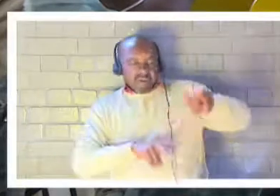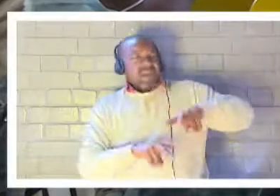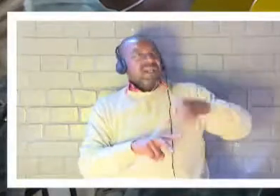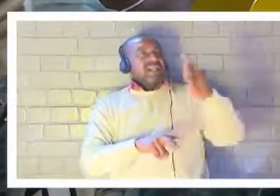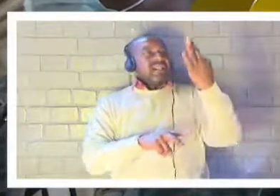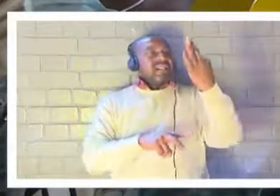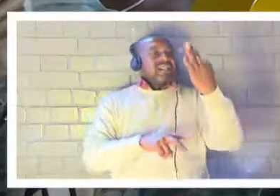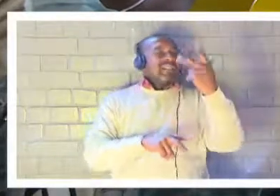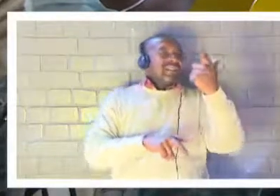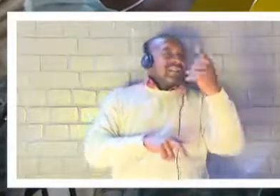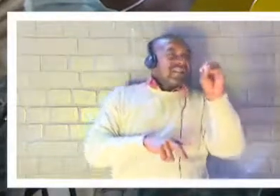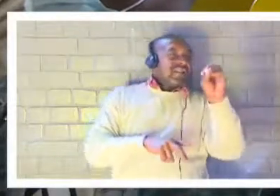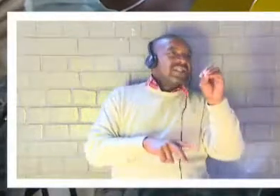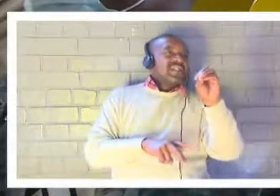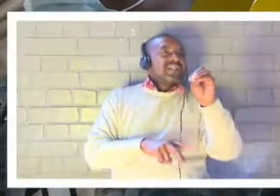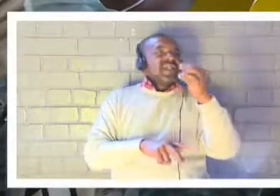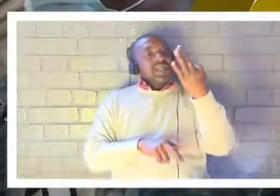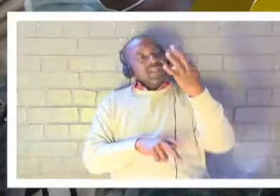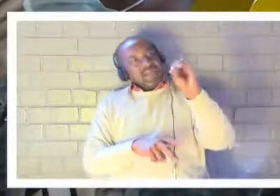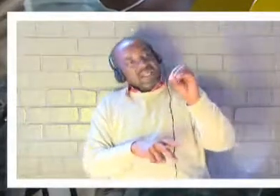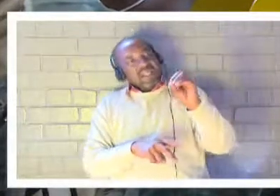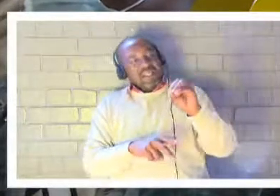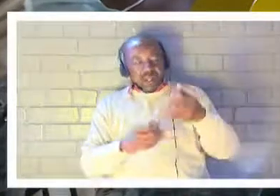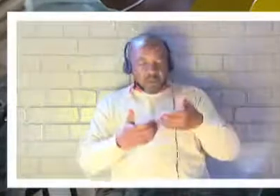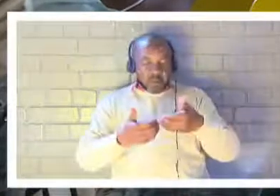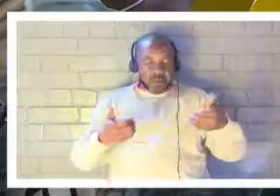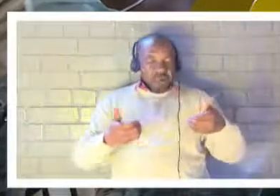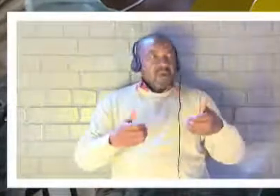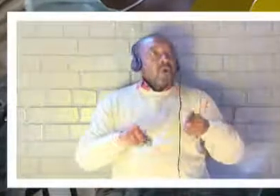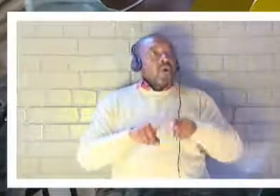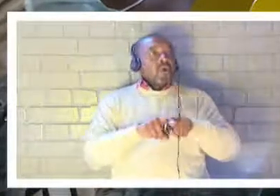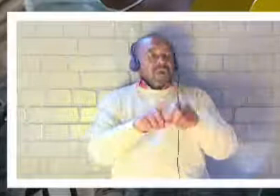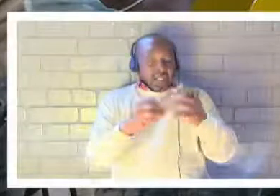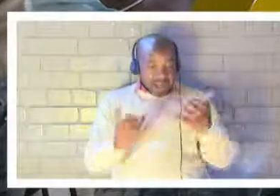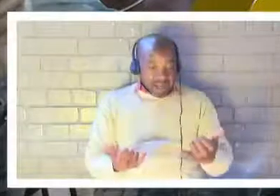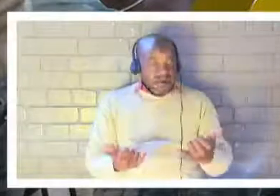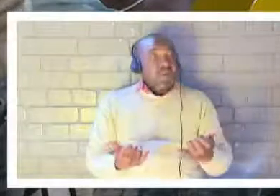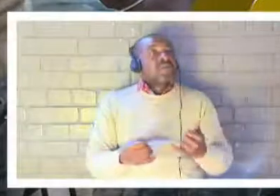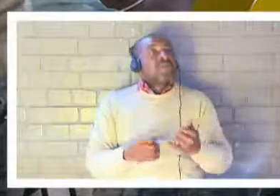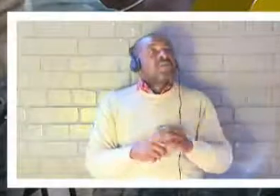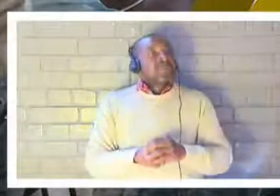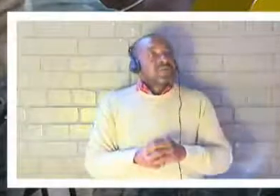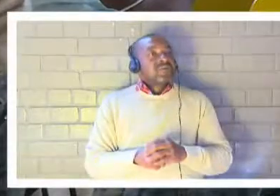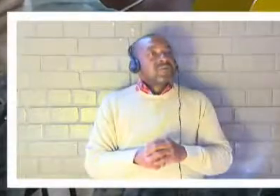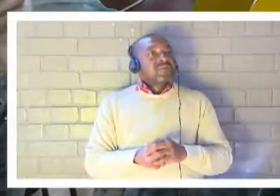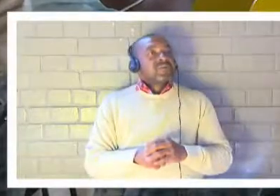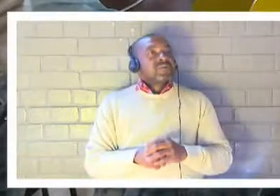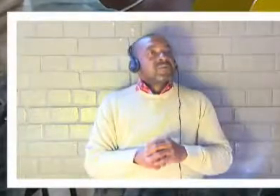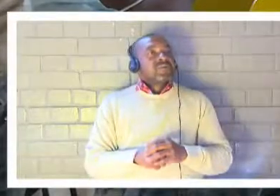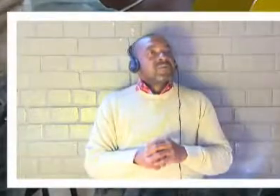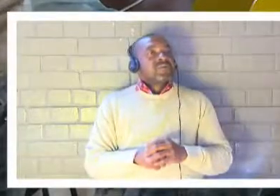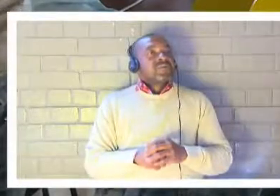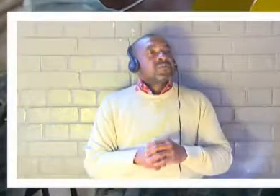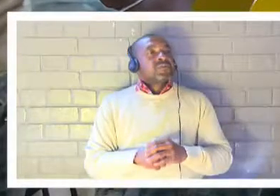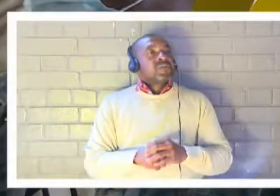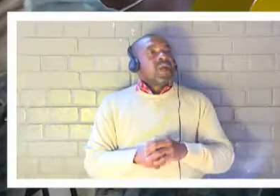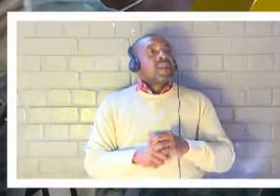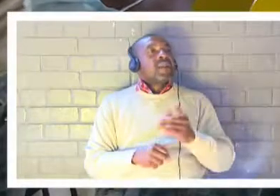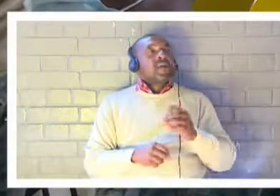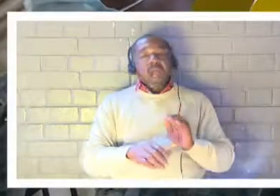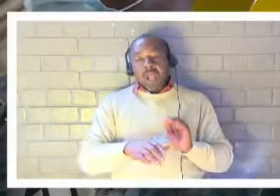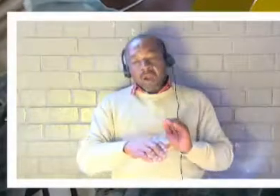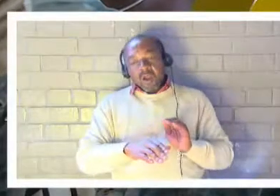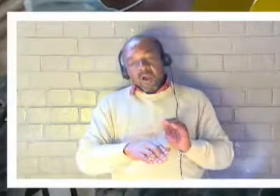70-30 split of the maintenance budget, unlike the current 90-10. And across the board in